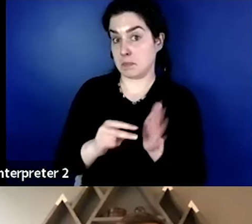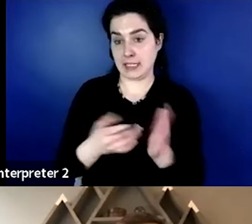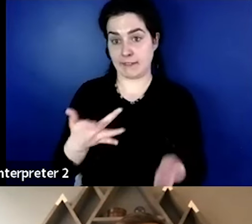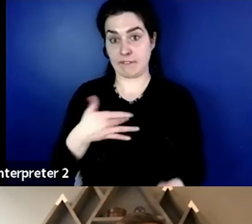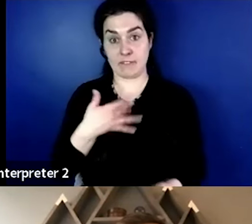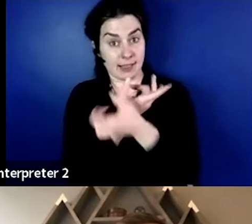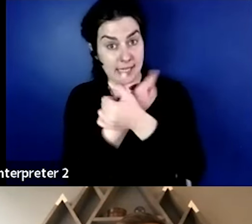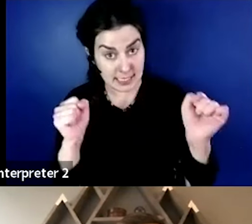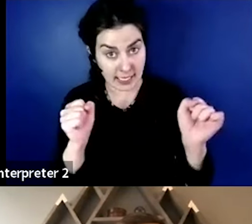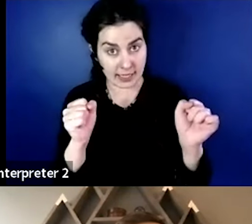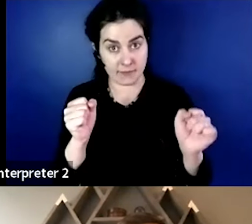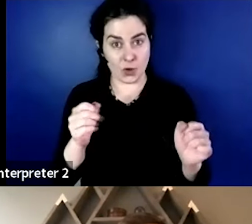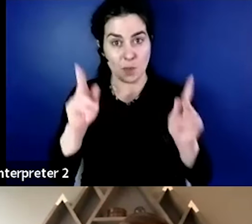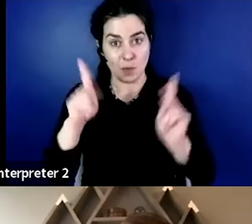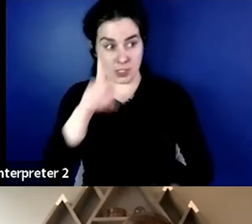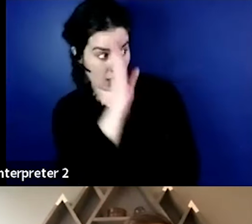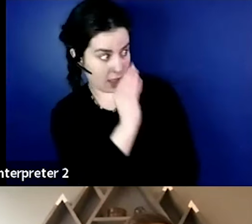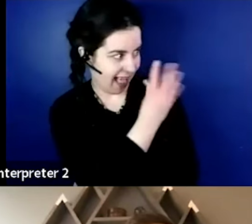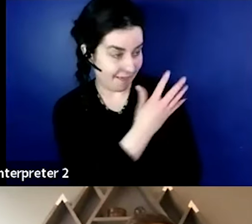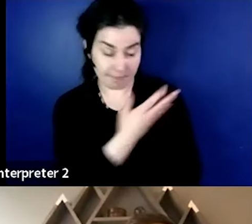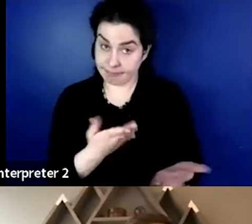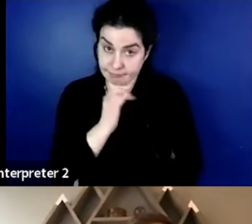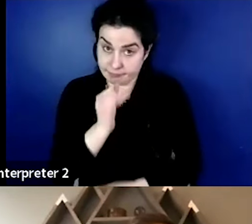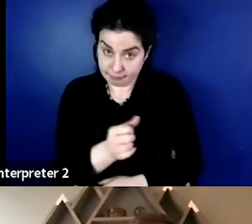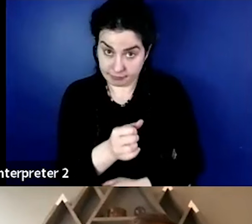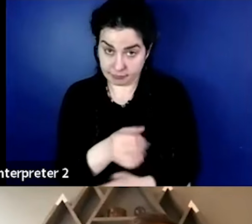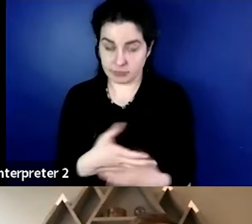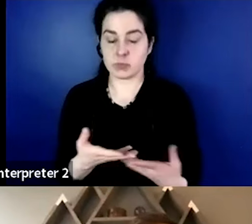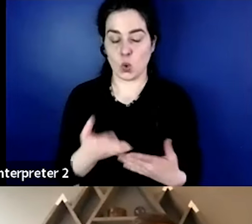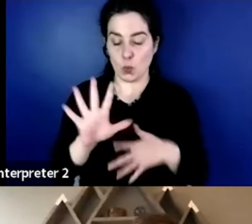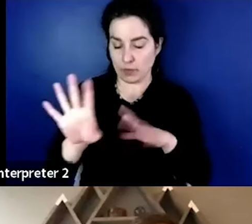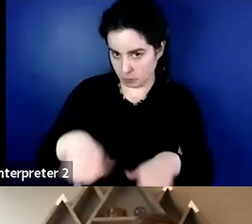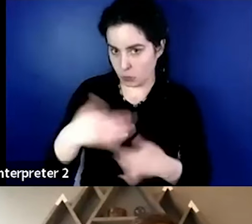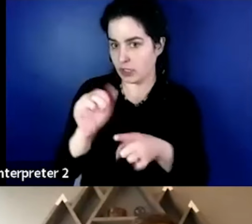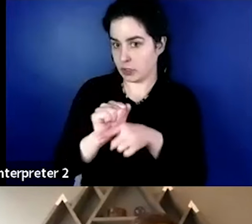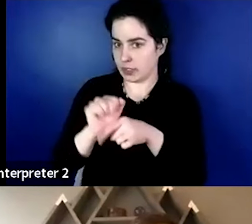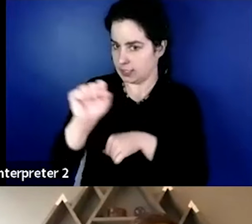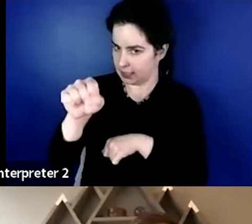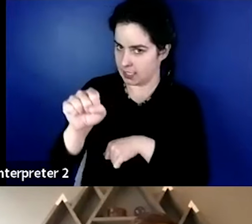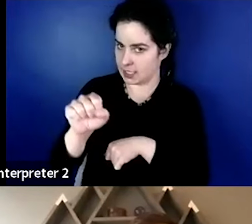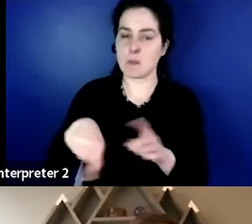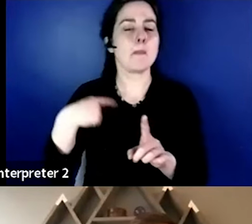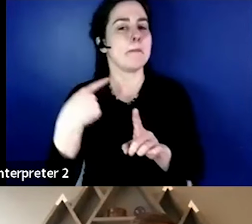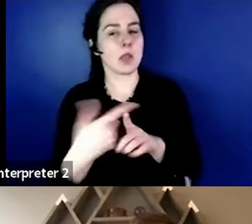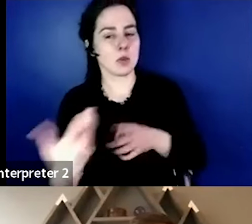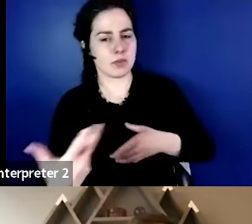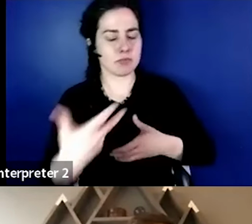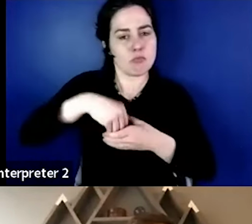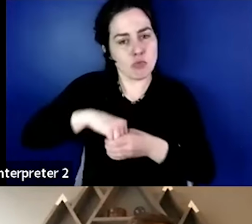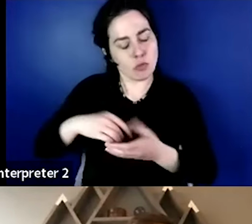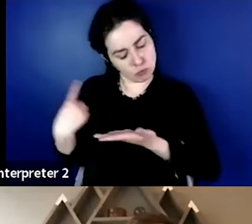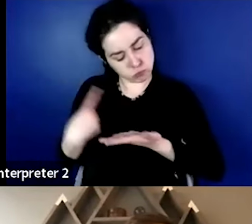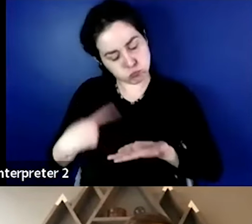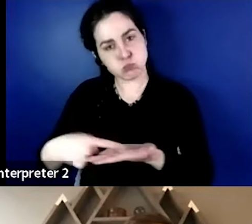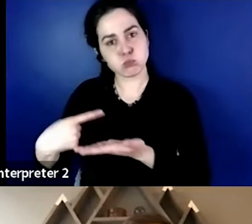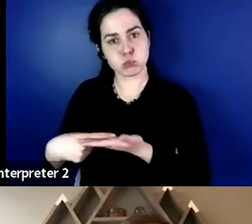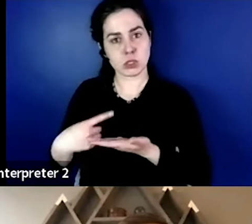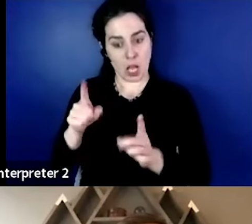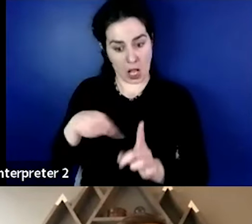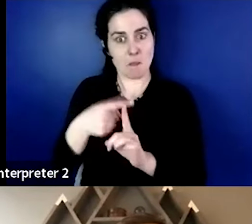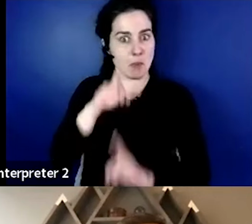for someone to come forward to. So in addition to training, we also want to bring them into those discussions about sexual